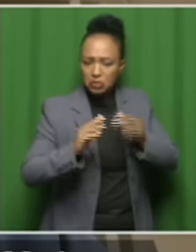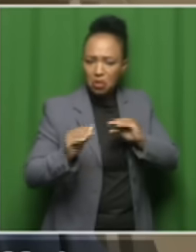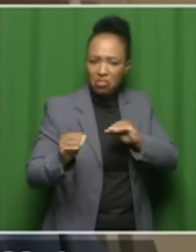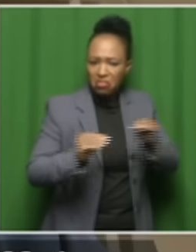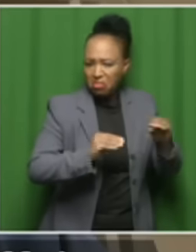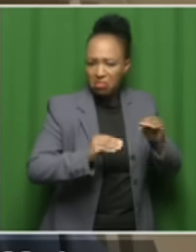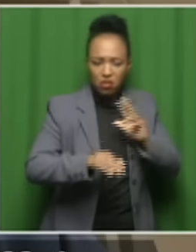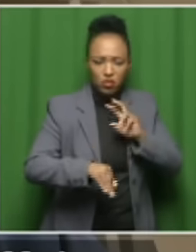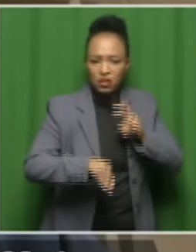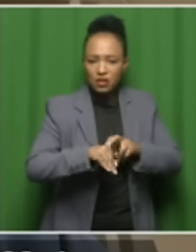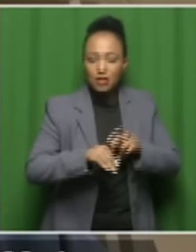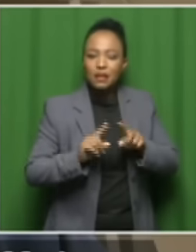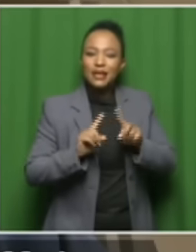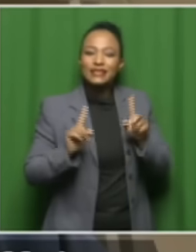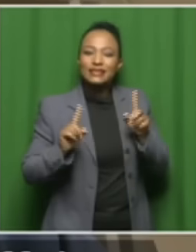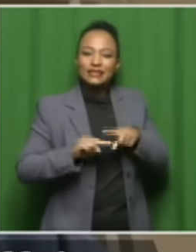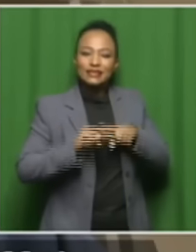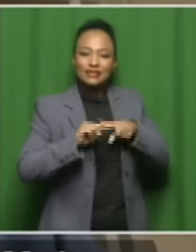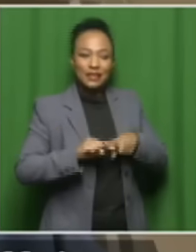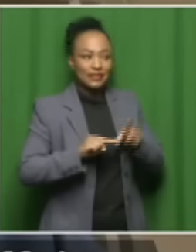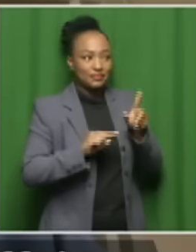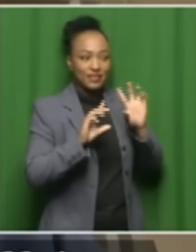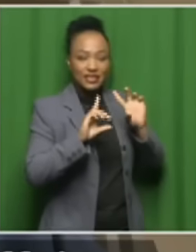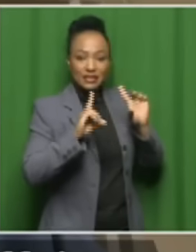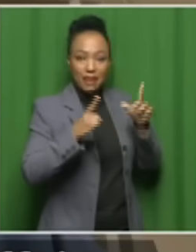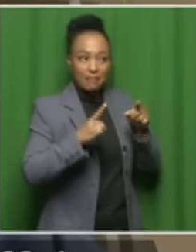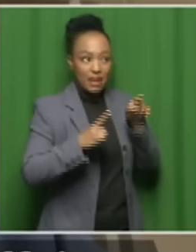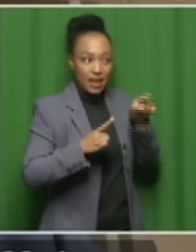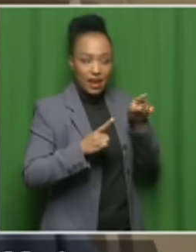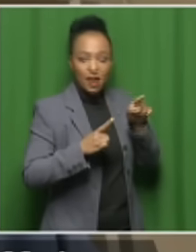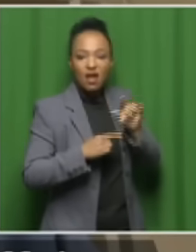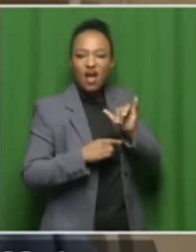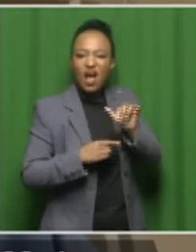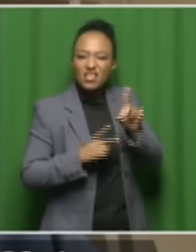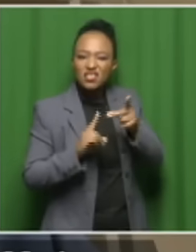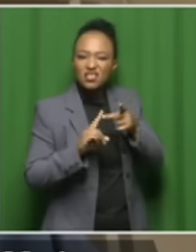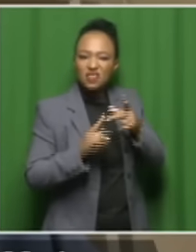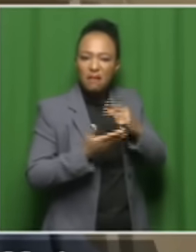how Home Affairs wants to take this. If Home Affairs sets out a whole